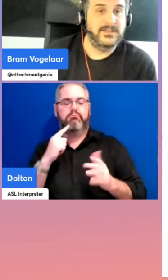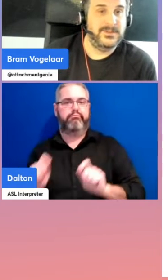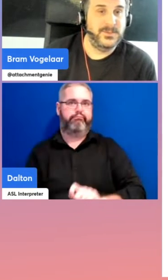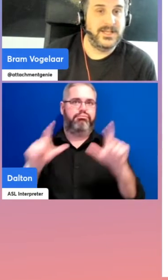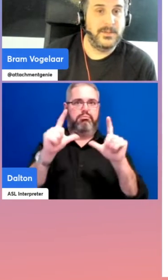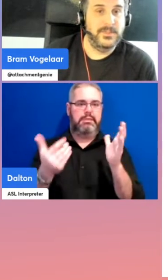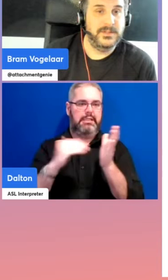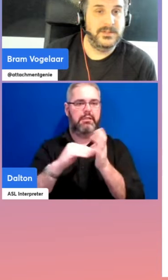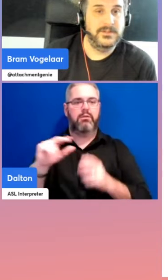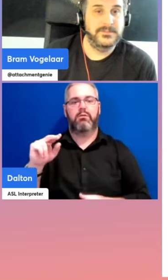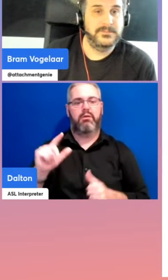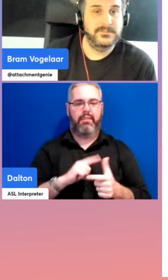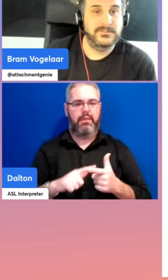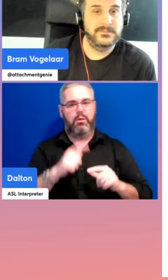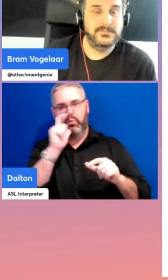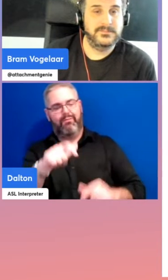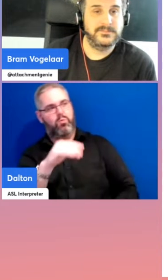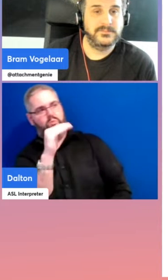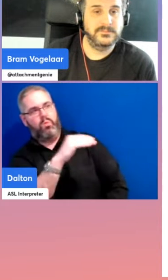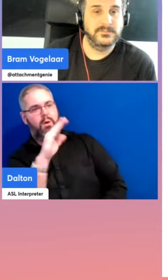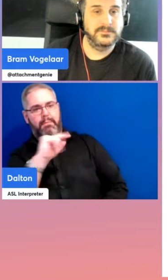no need to wake up Bill.